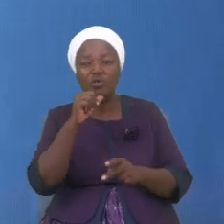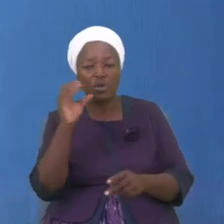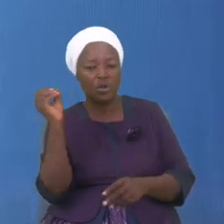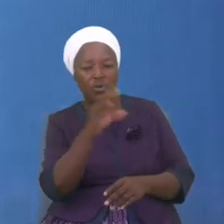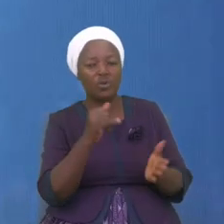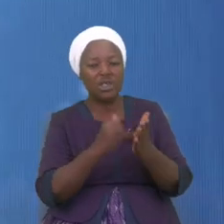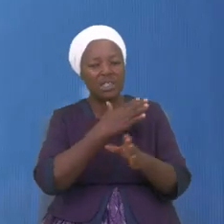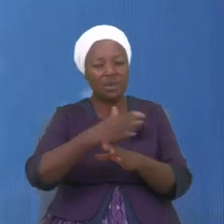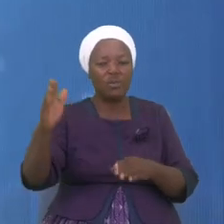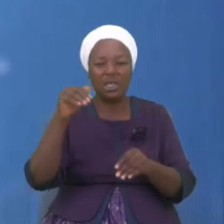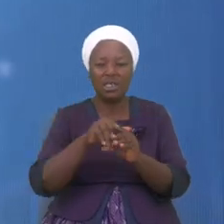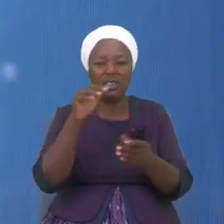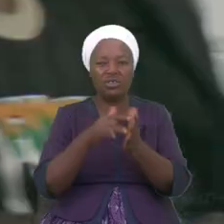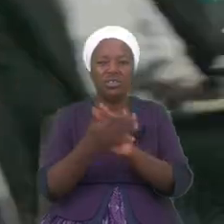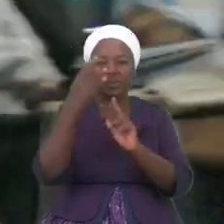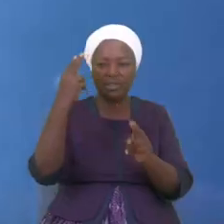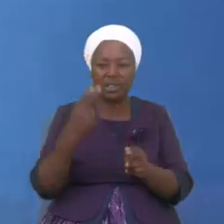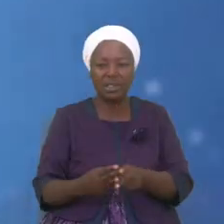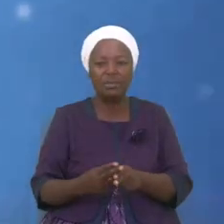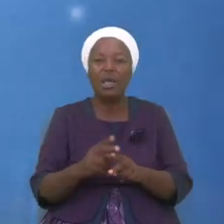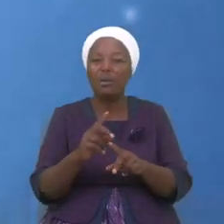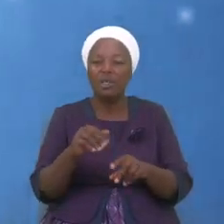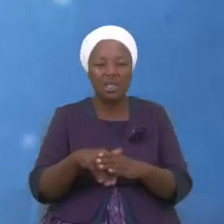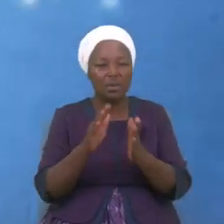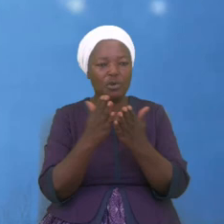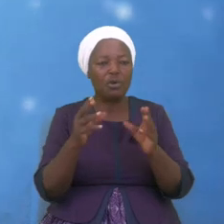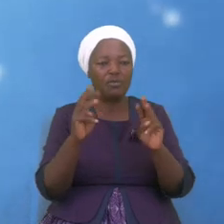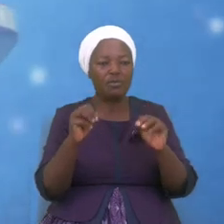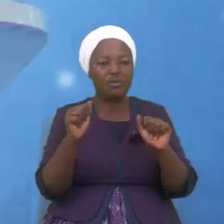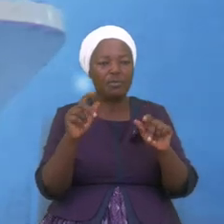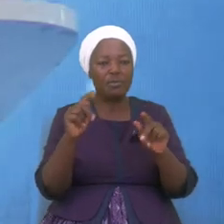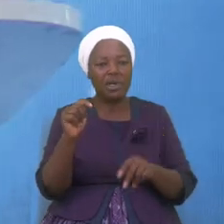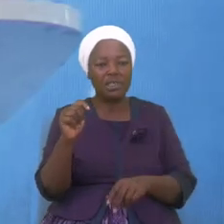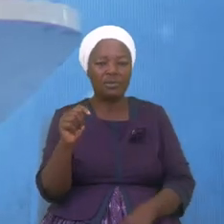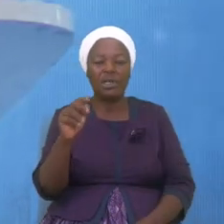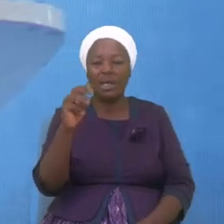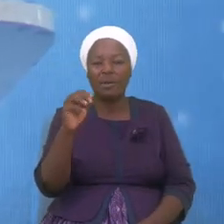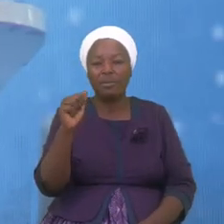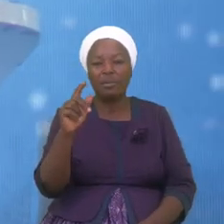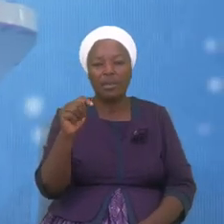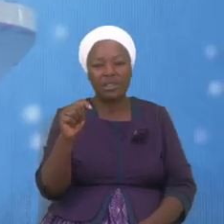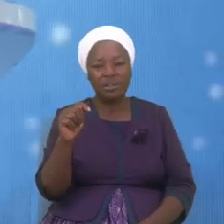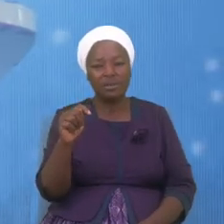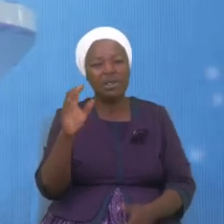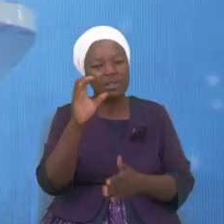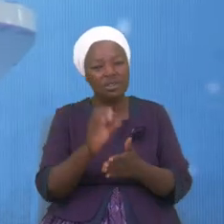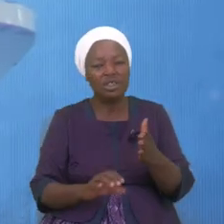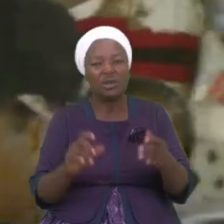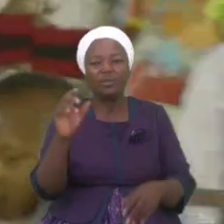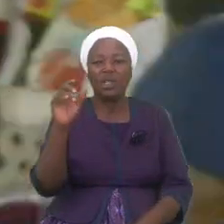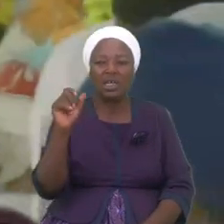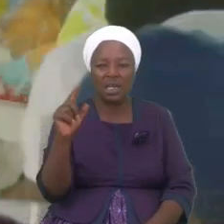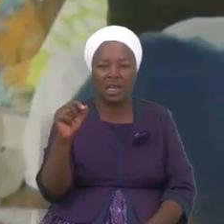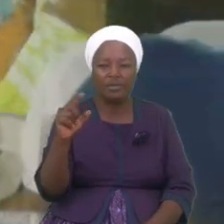away in Jesus' name. Matthew chapter 11, I'm reading from verse 28. Matthew